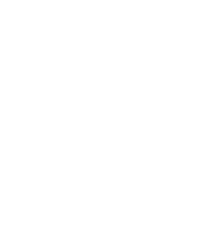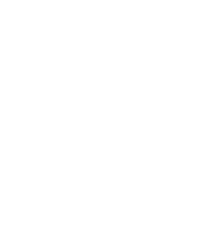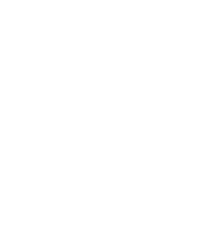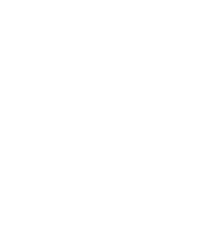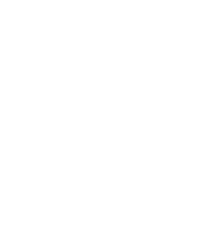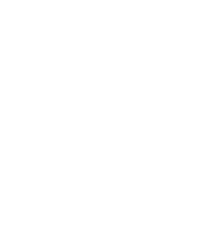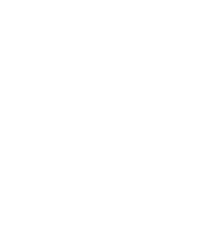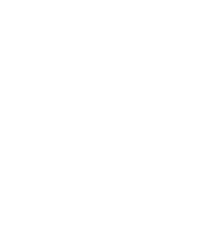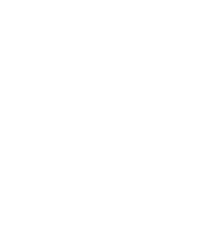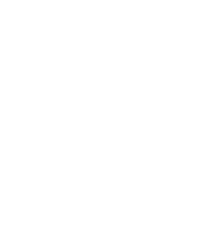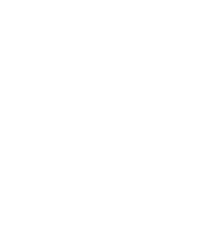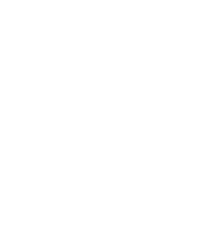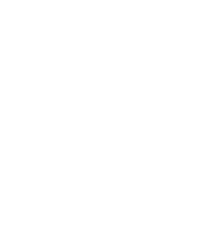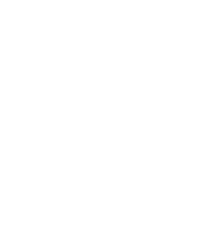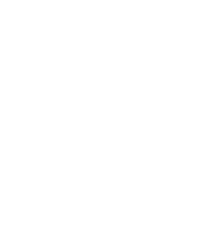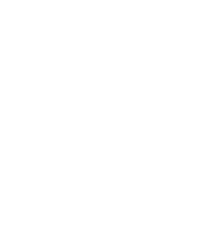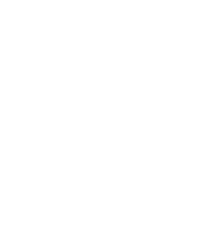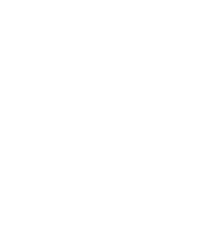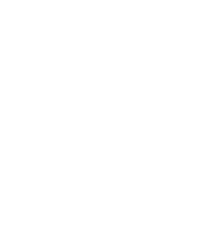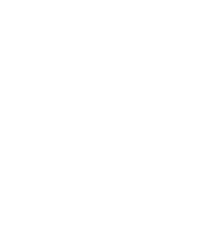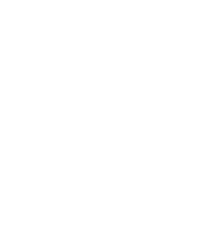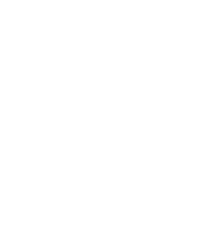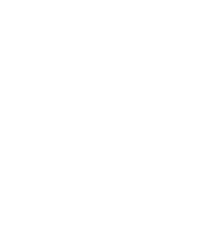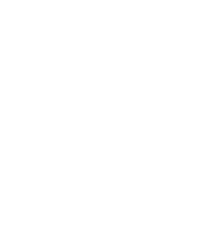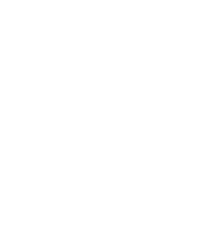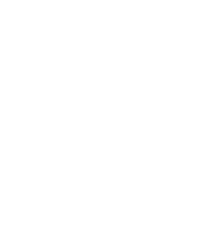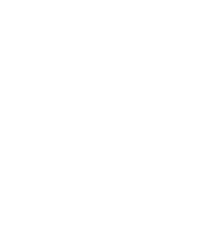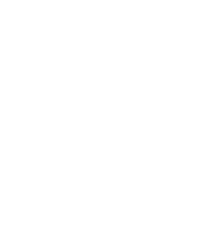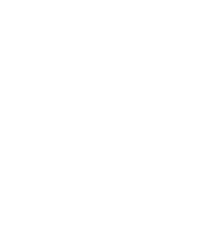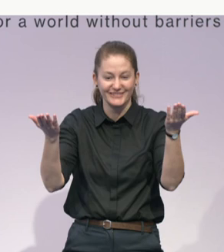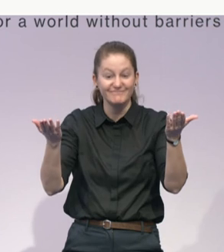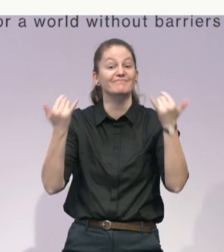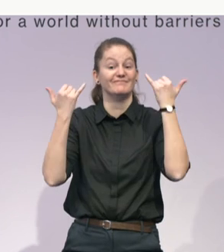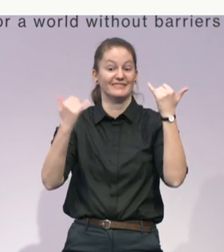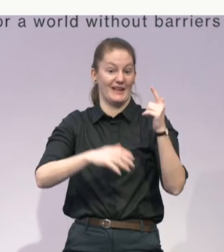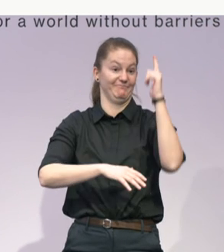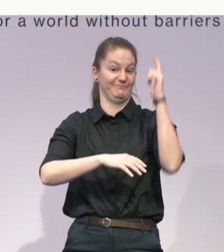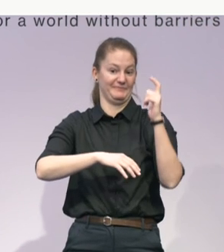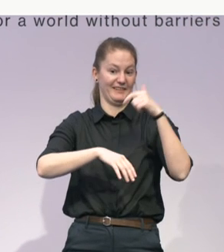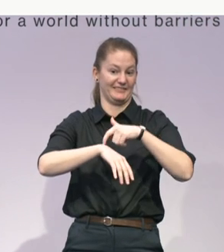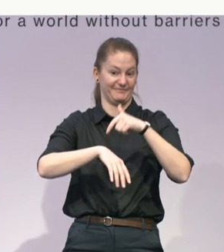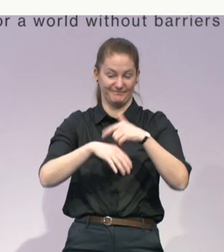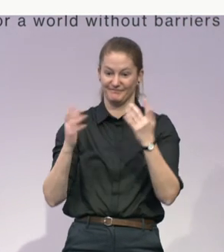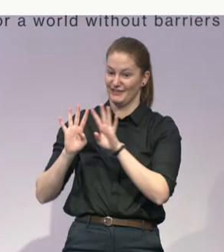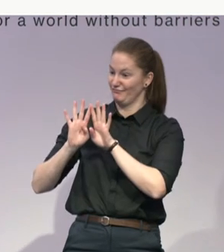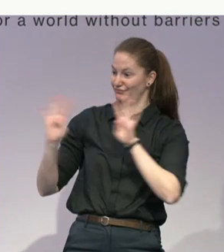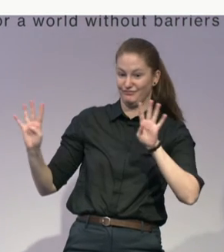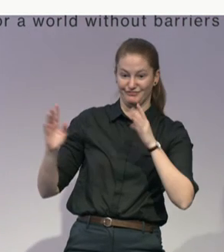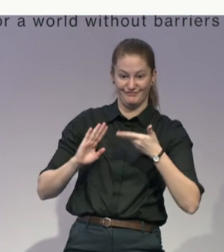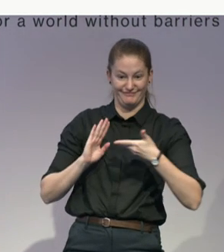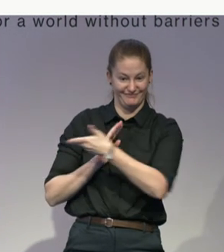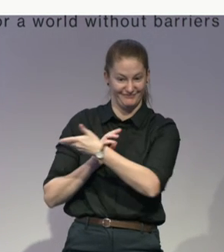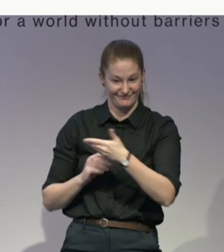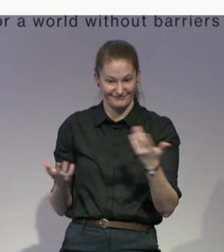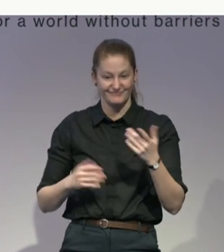Good afternoon, everyone. We're going to start off with our panel on high-tech solutions. So grab a